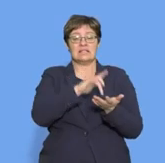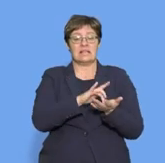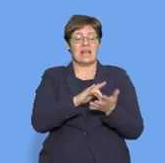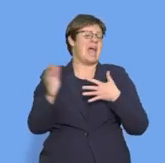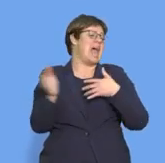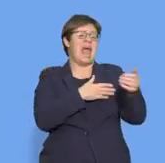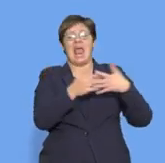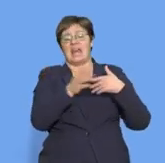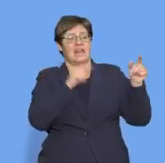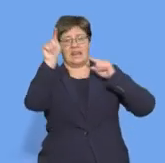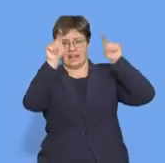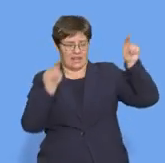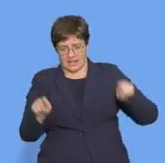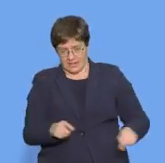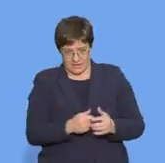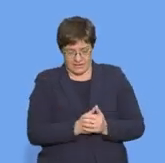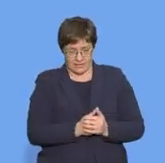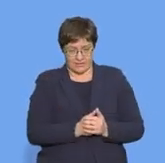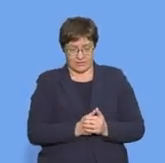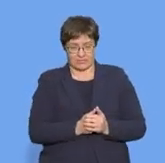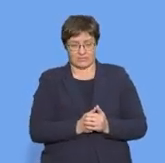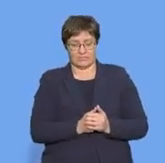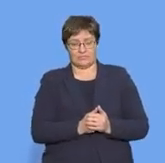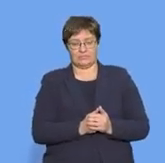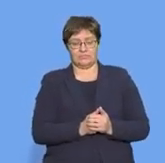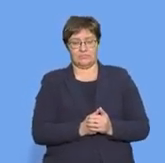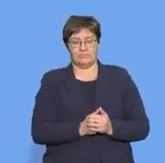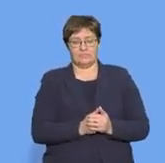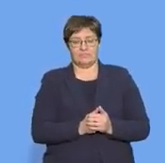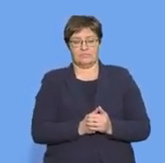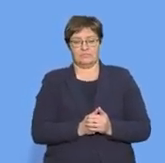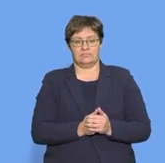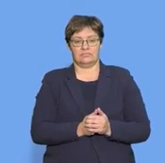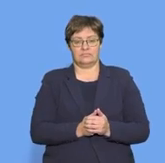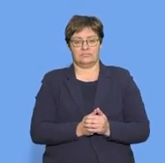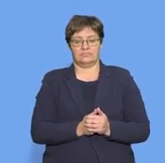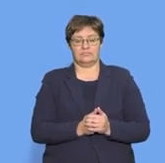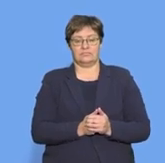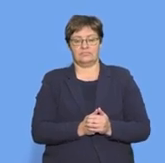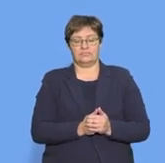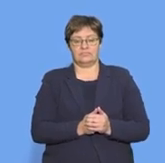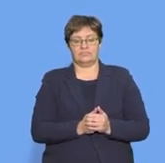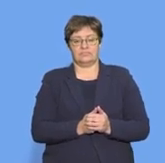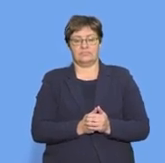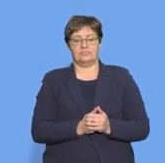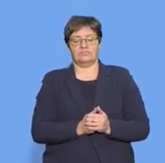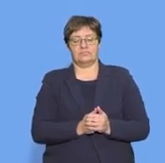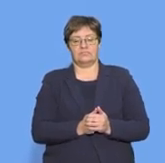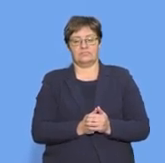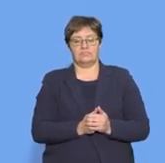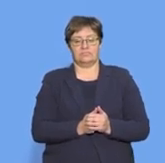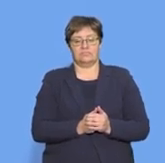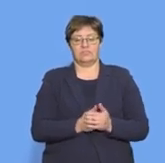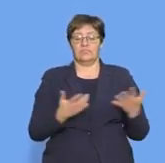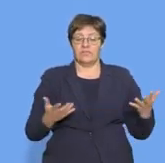is at any point on the circumference, right? And on the Cartesian plane, I mean.